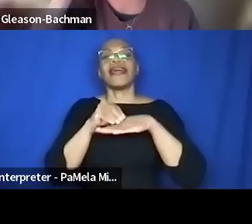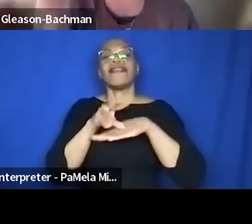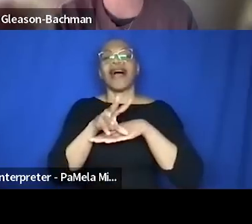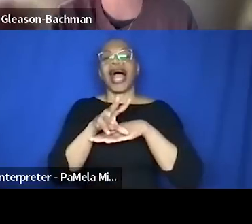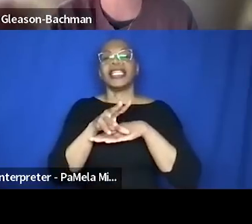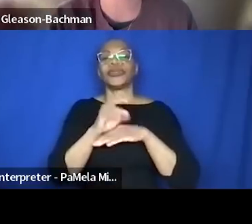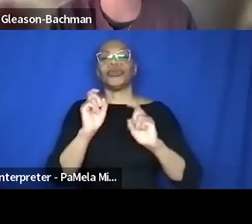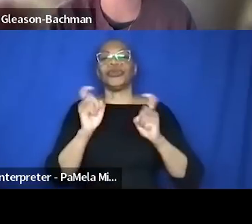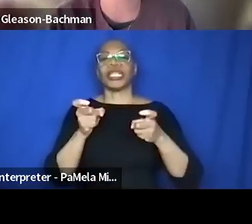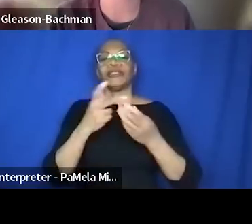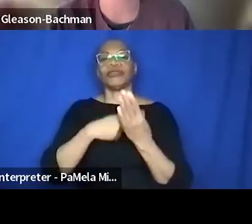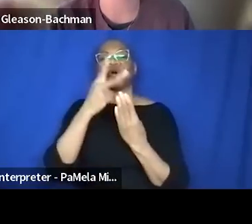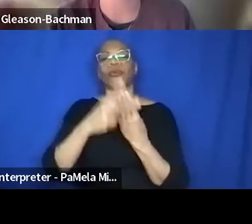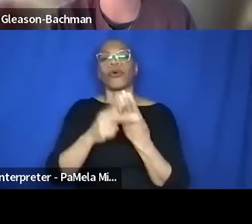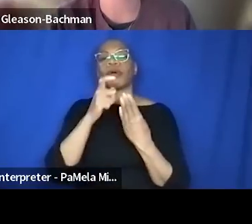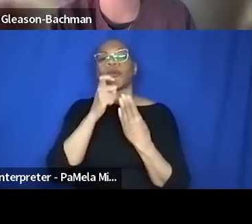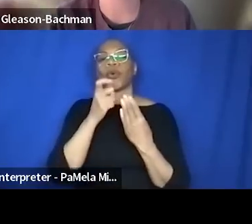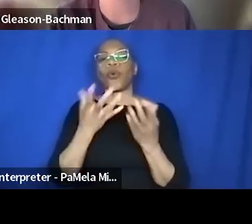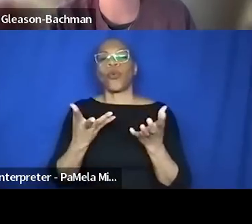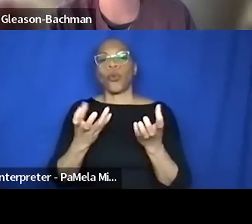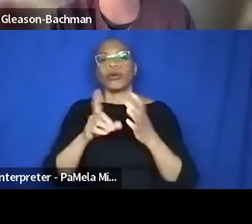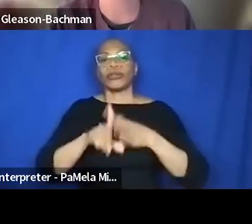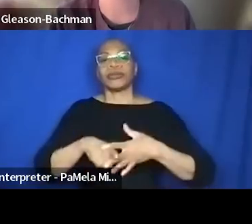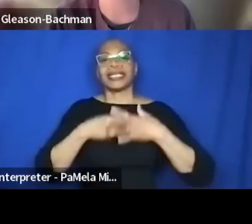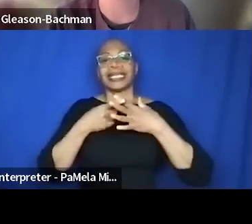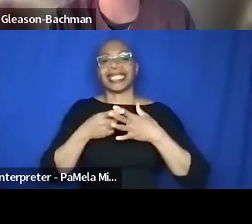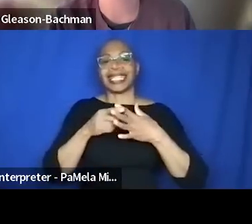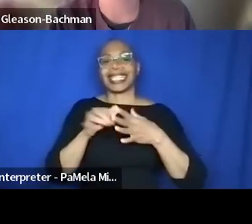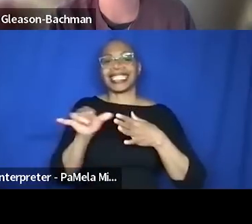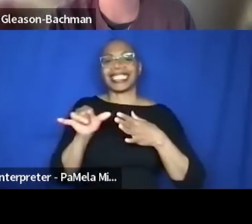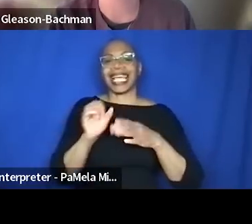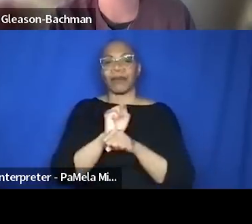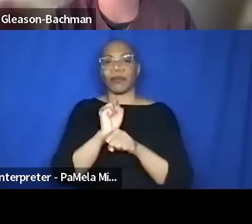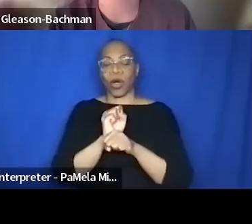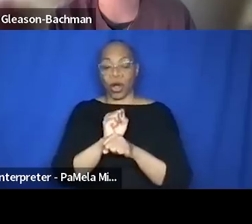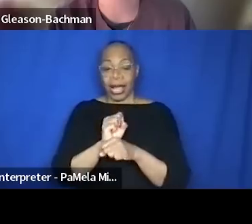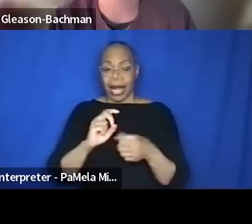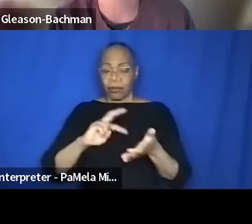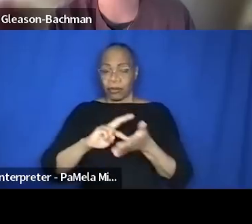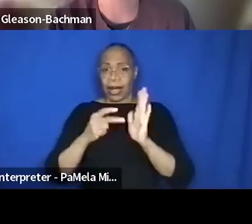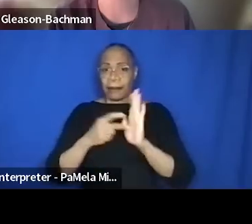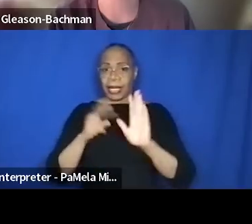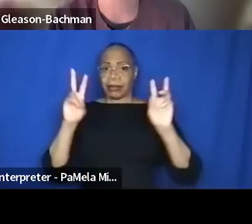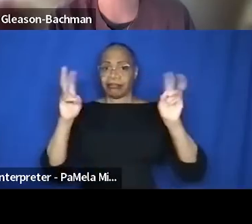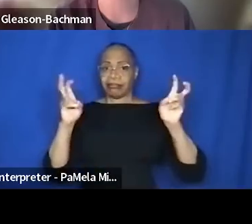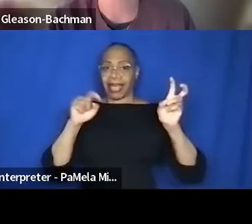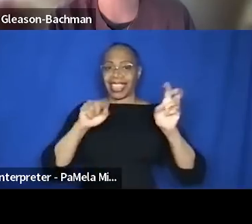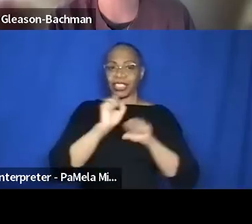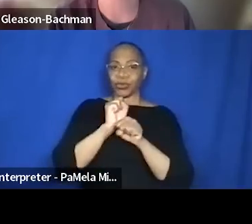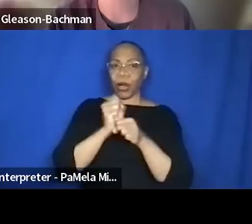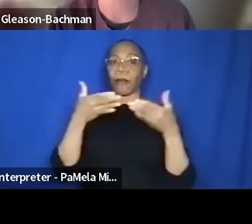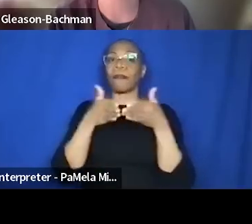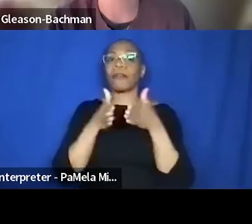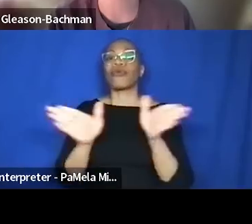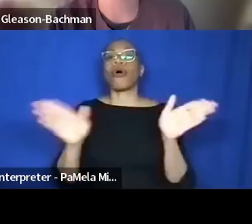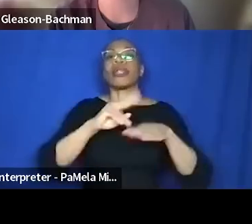program that wants to start doing this work? And when I say this work, I mean broadly. So certainly there's